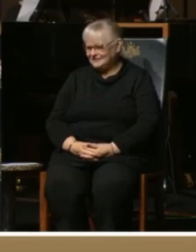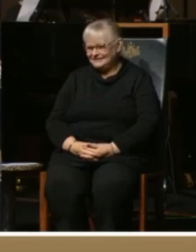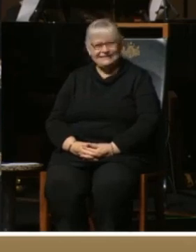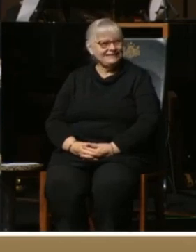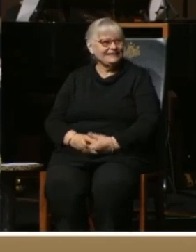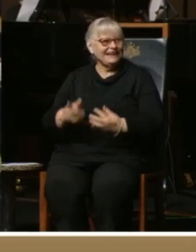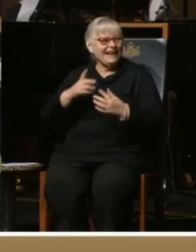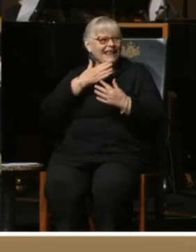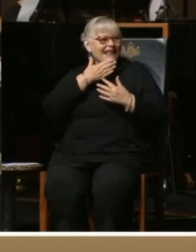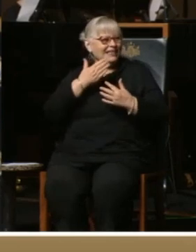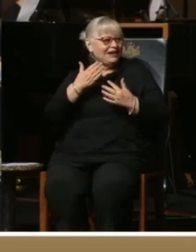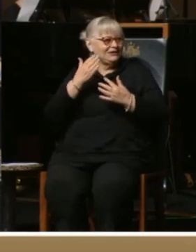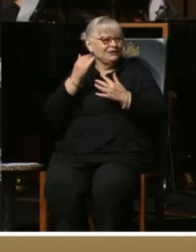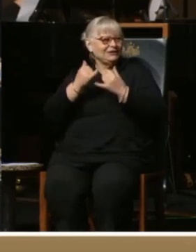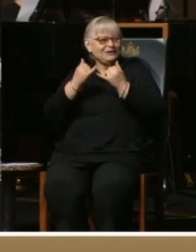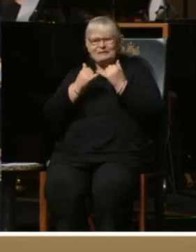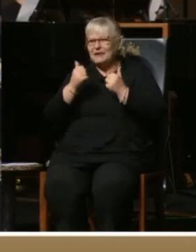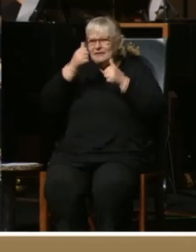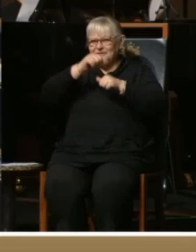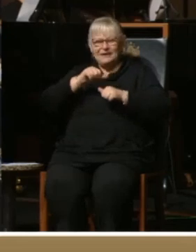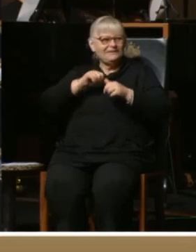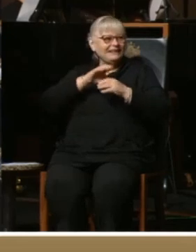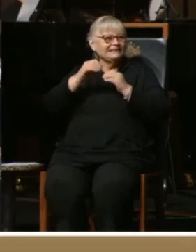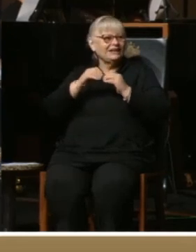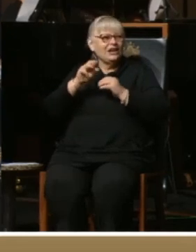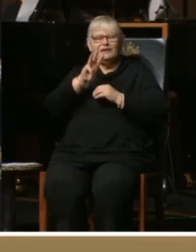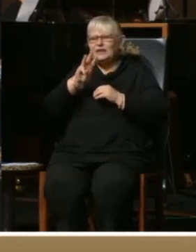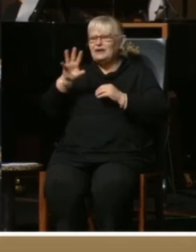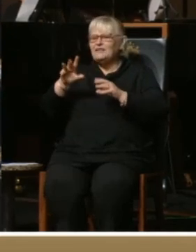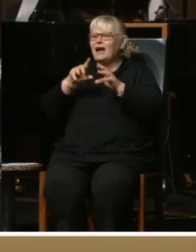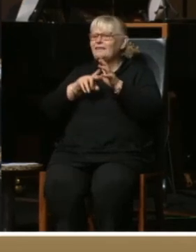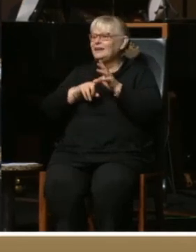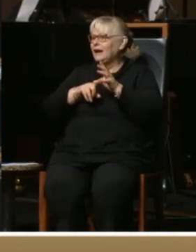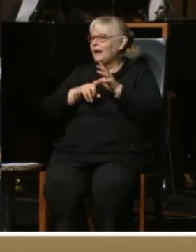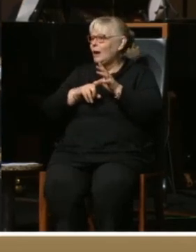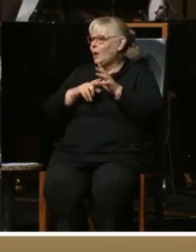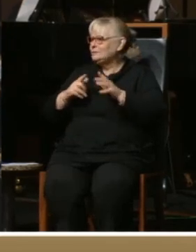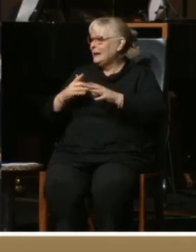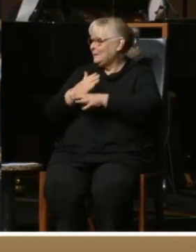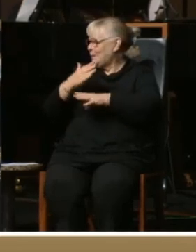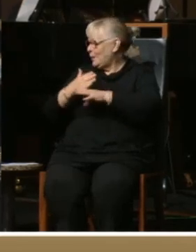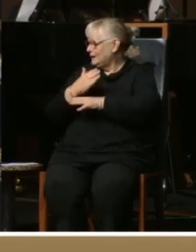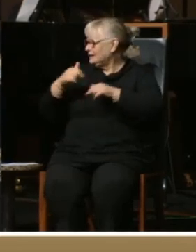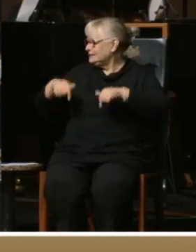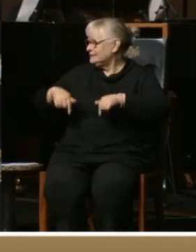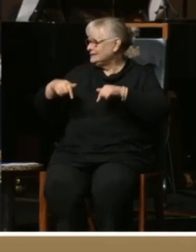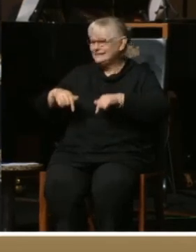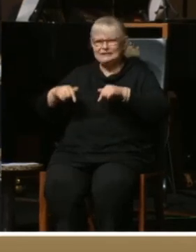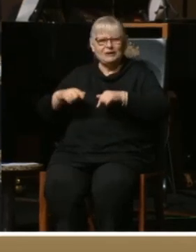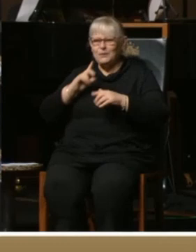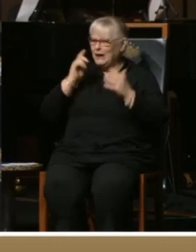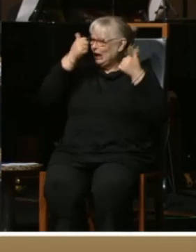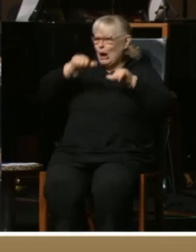And thank you to those very familiar faces of our 35-year workers in this building. They're well